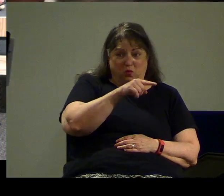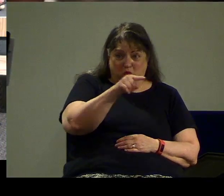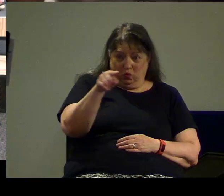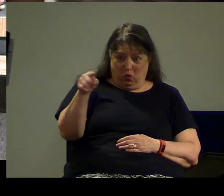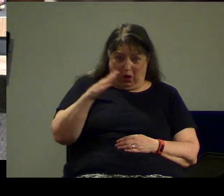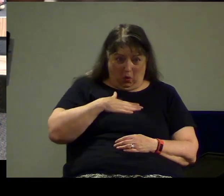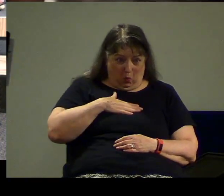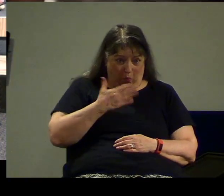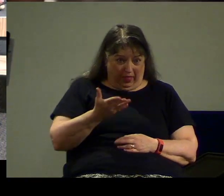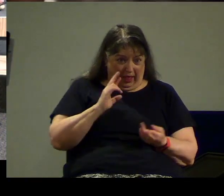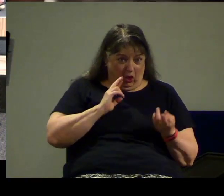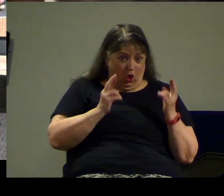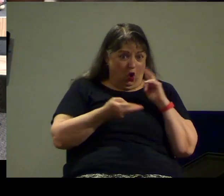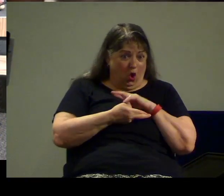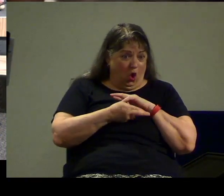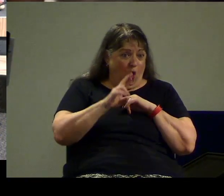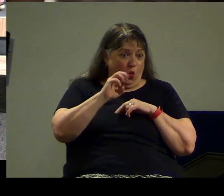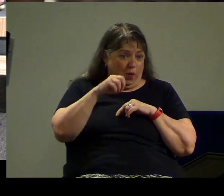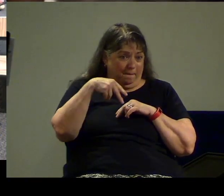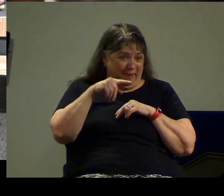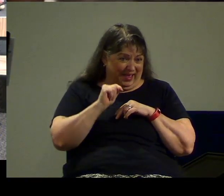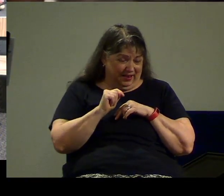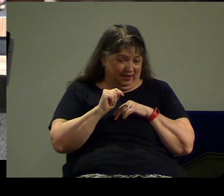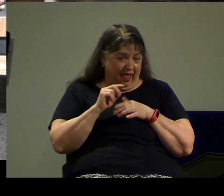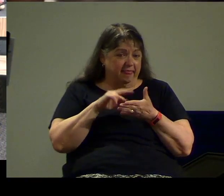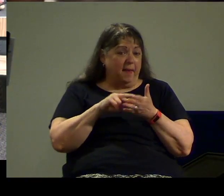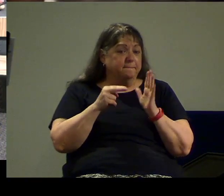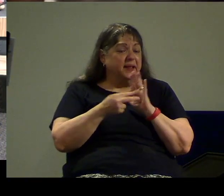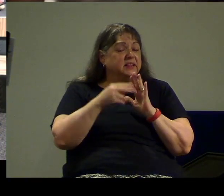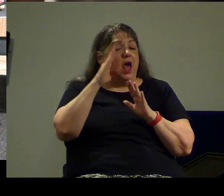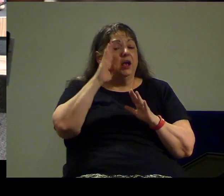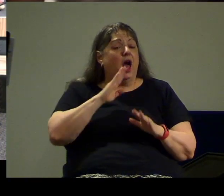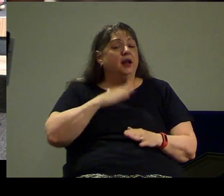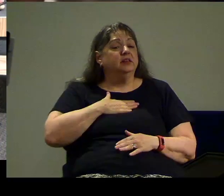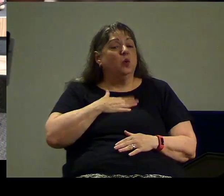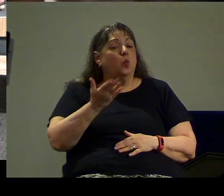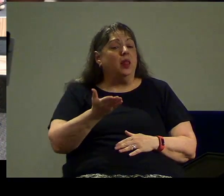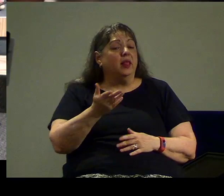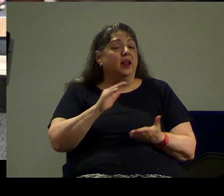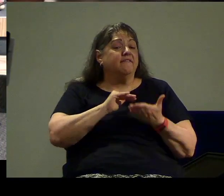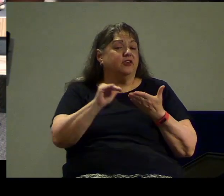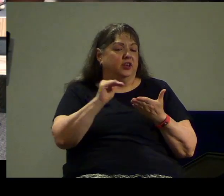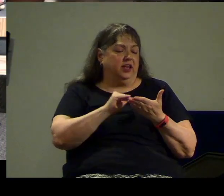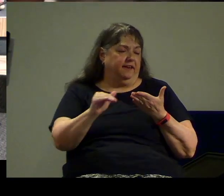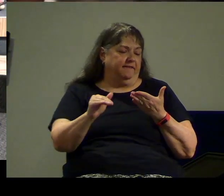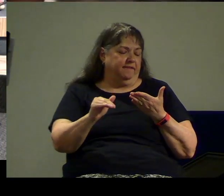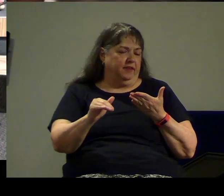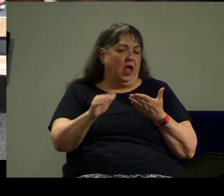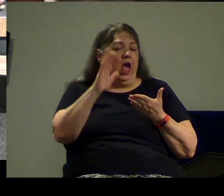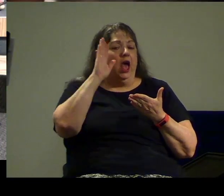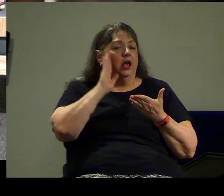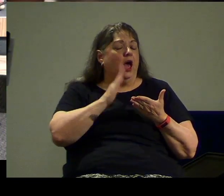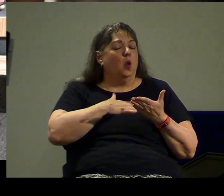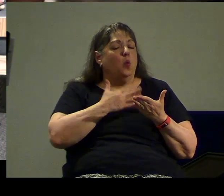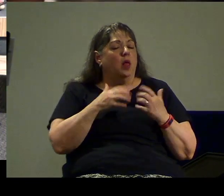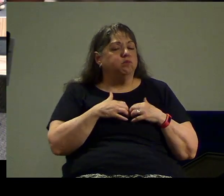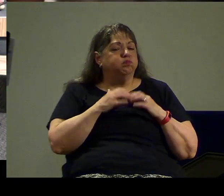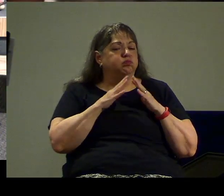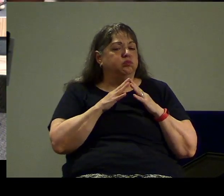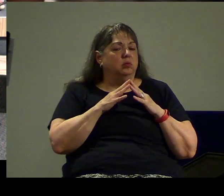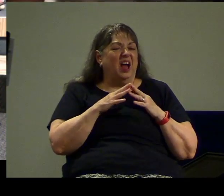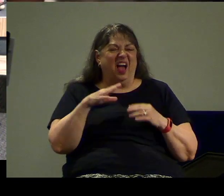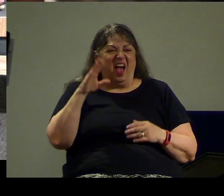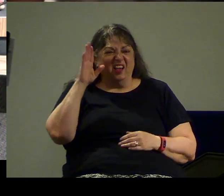sins, God is quick to come in and forgive and to restore. God didn't throw David